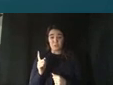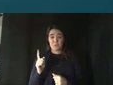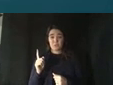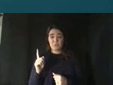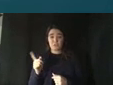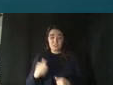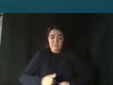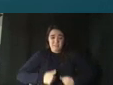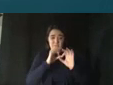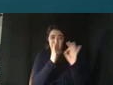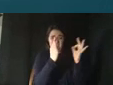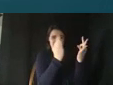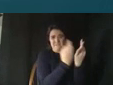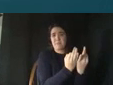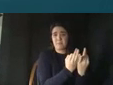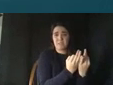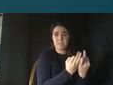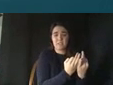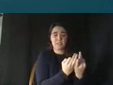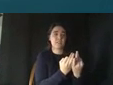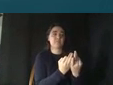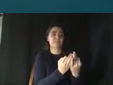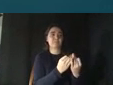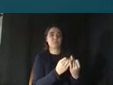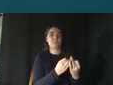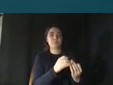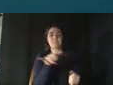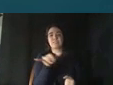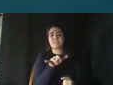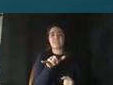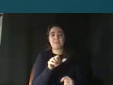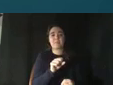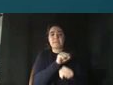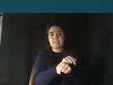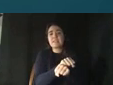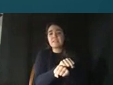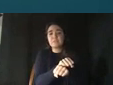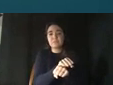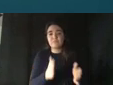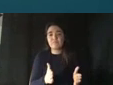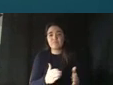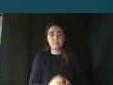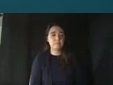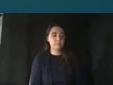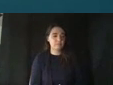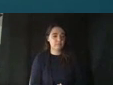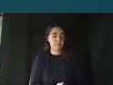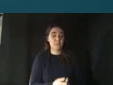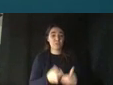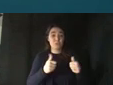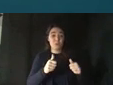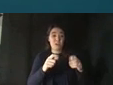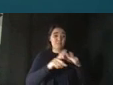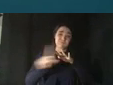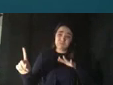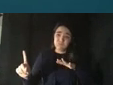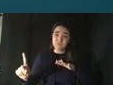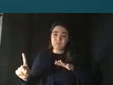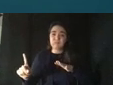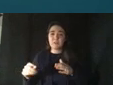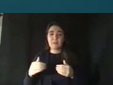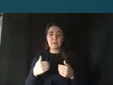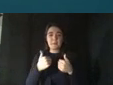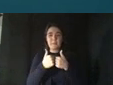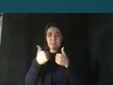his family and she was treated as a slave in the household. She tried to run away, and the neighbors, these two